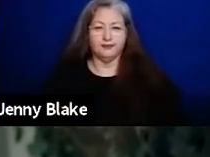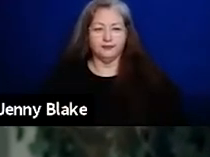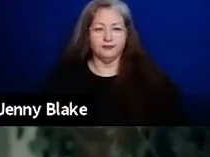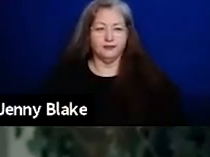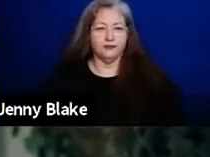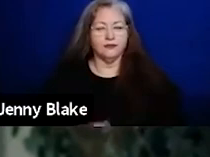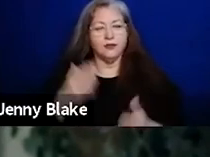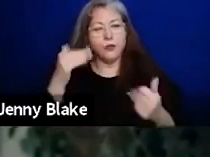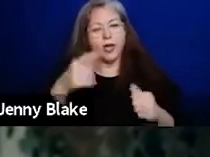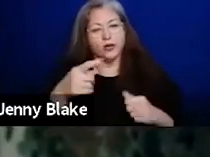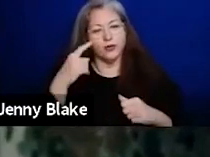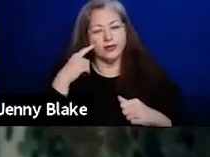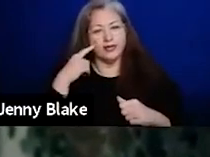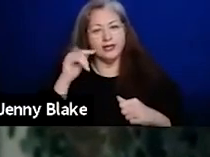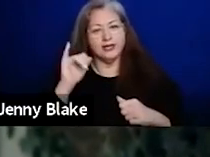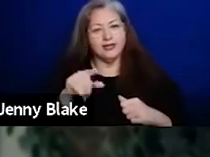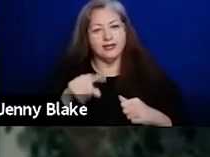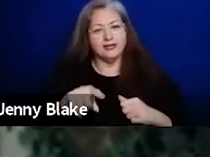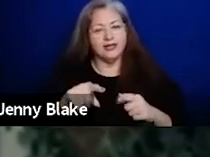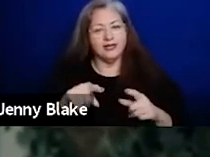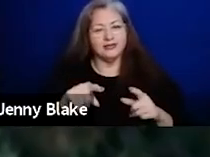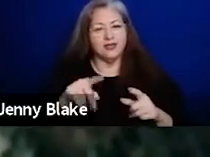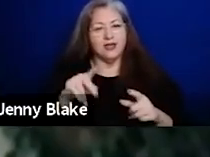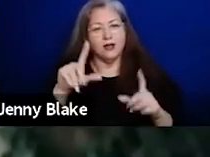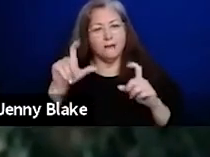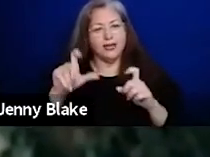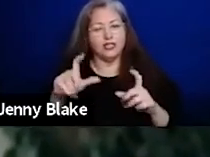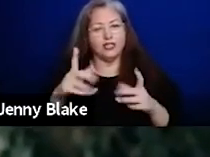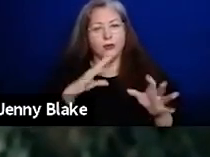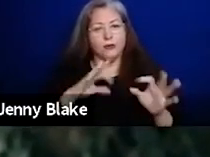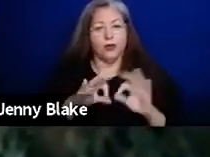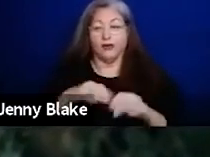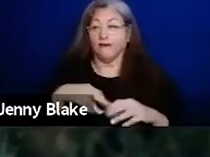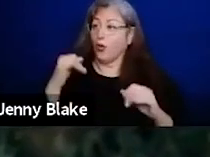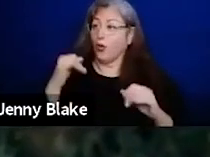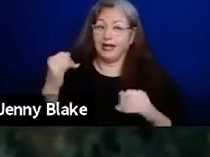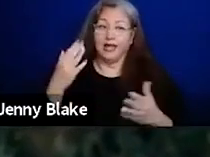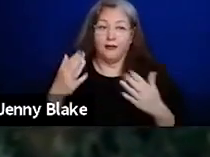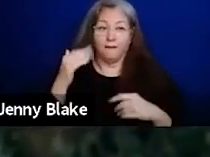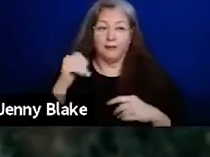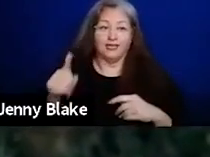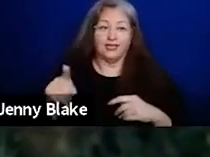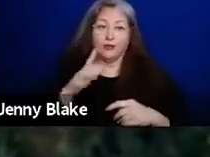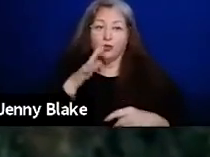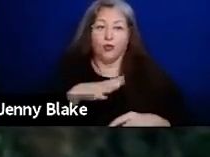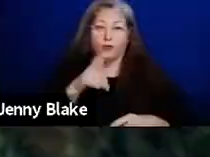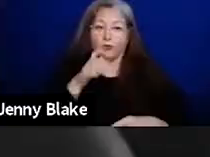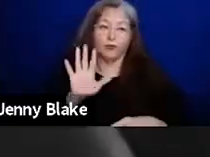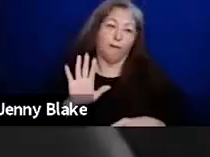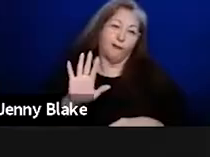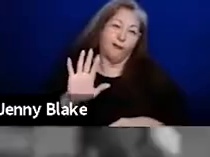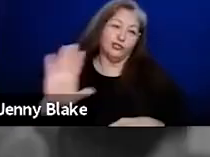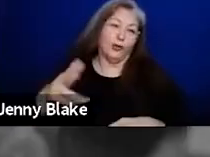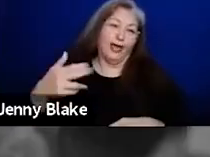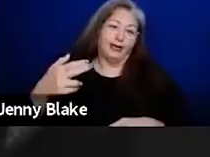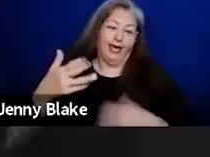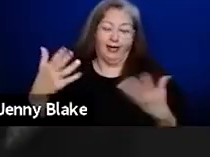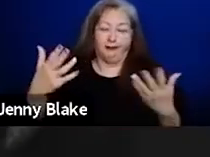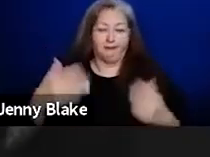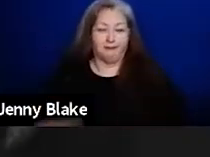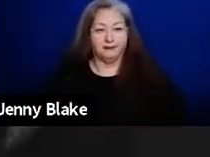Why do you think this photo is so iconic? I have no idea. Maybe because it was a woman pushing away a gun.